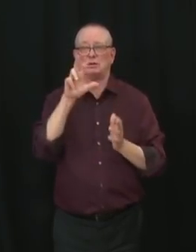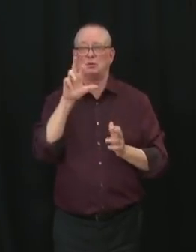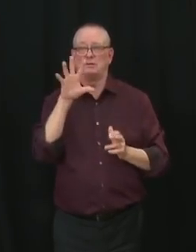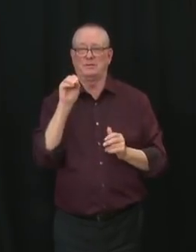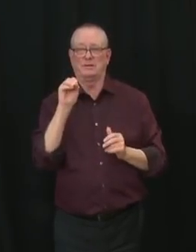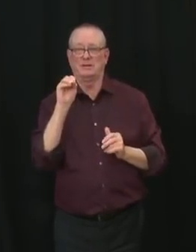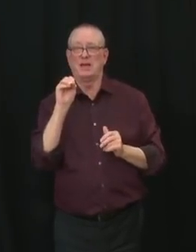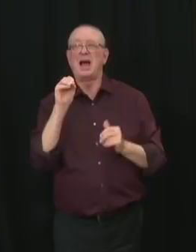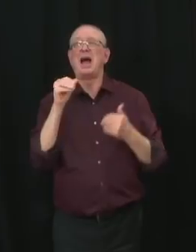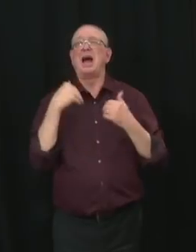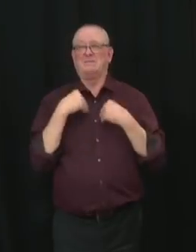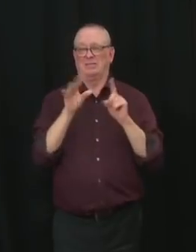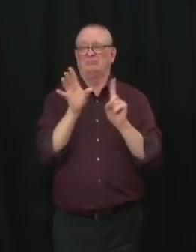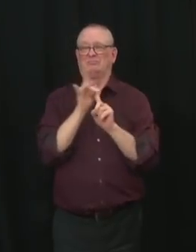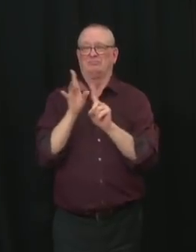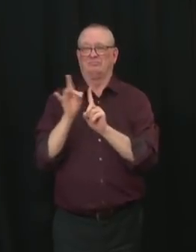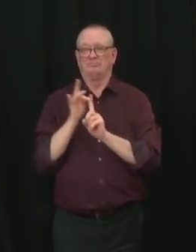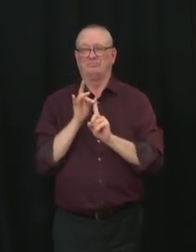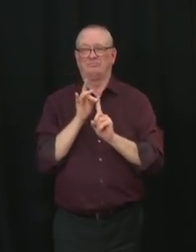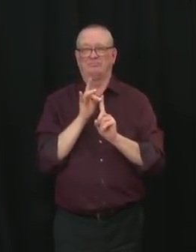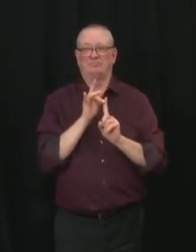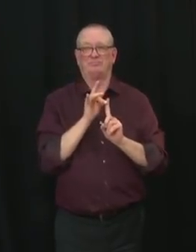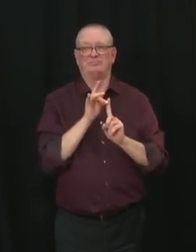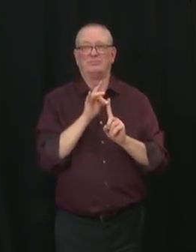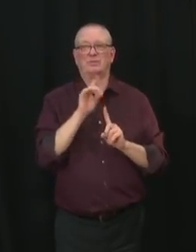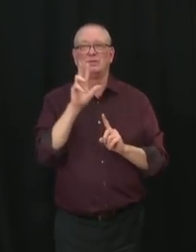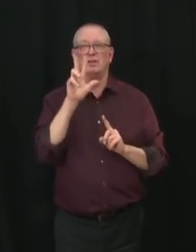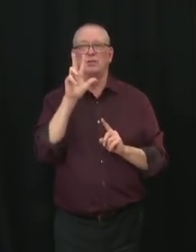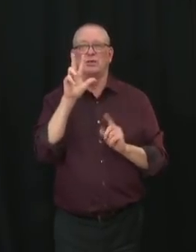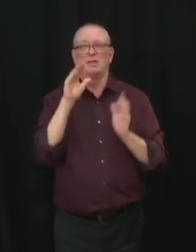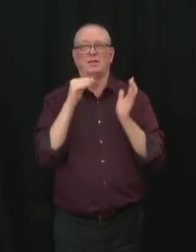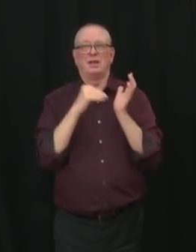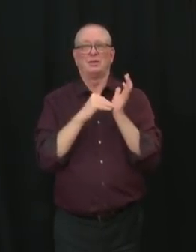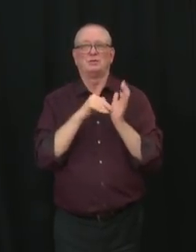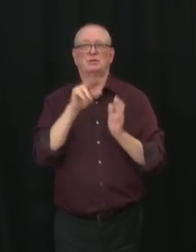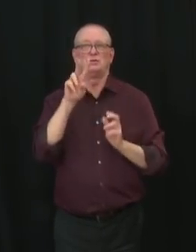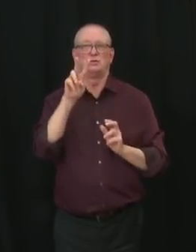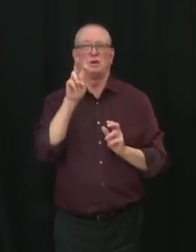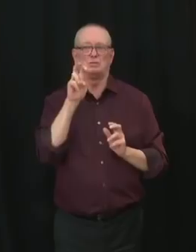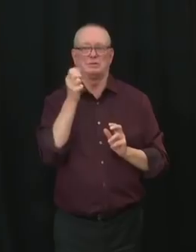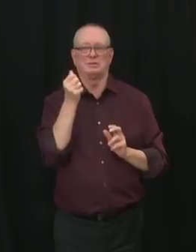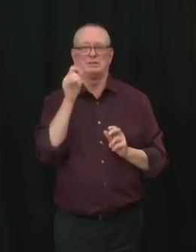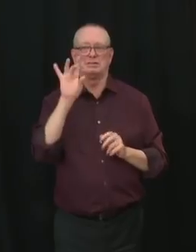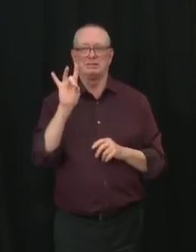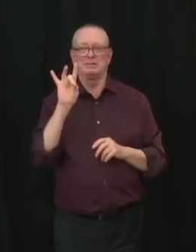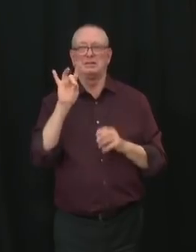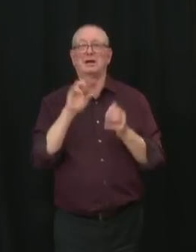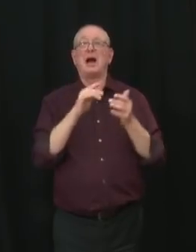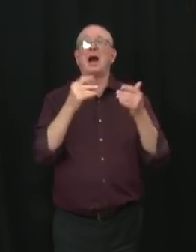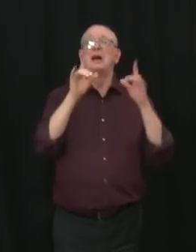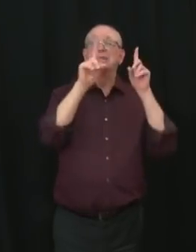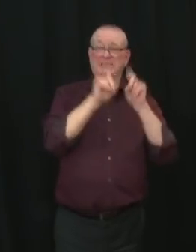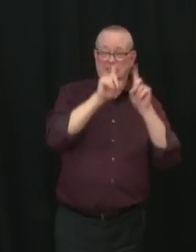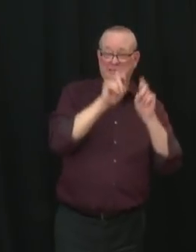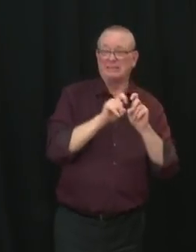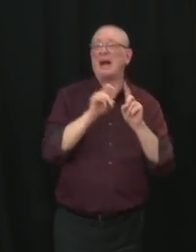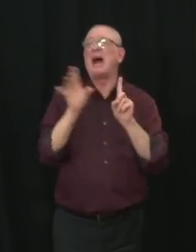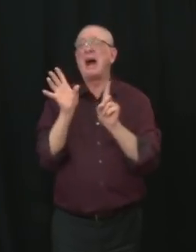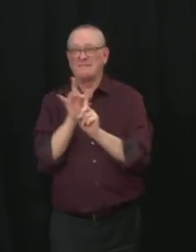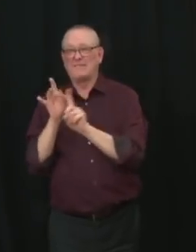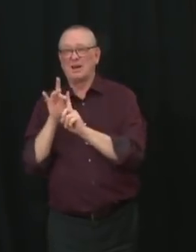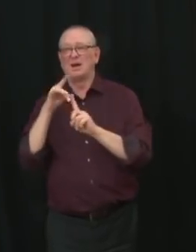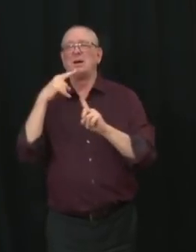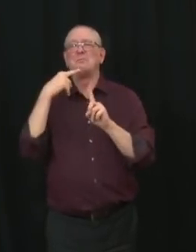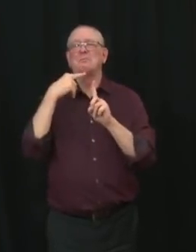9,350 tests. Our positivity rate for lab-confirmed tests is about 34.7%. As